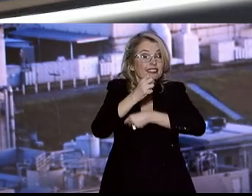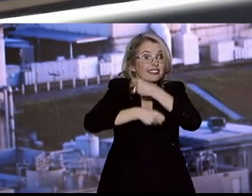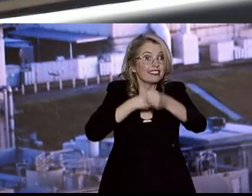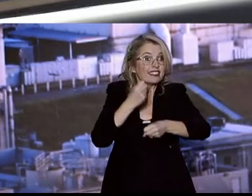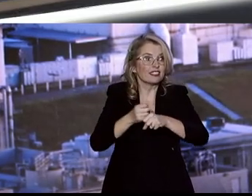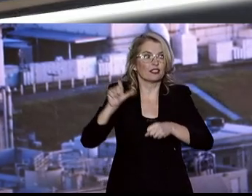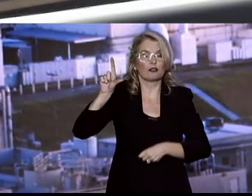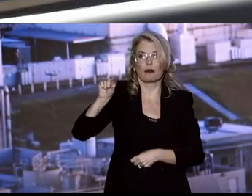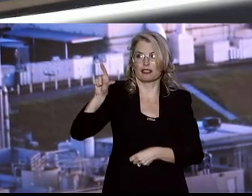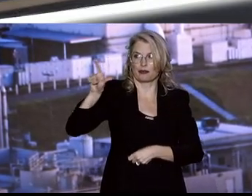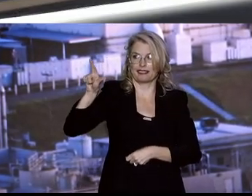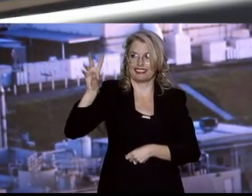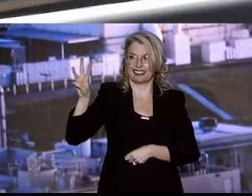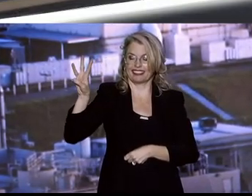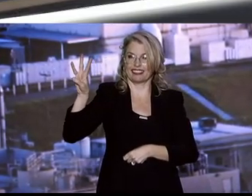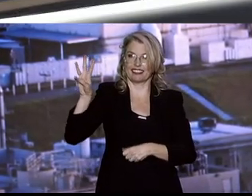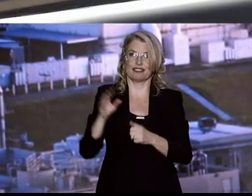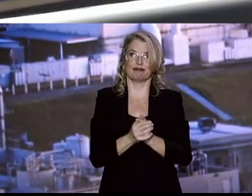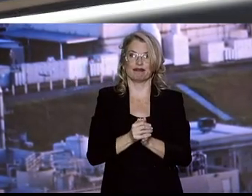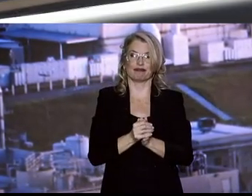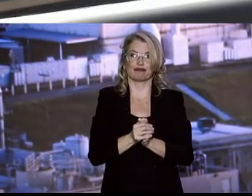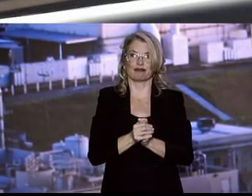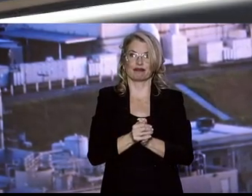there by 2026.